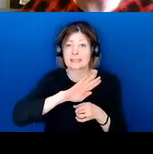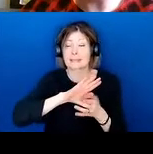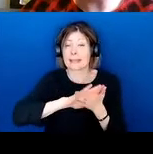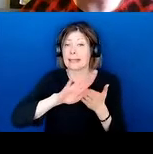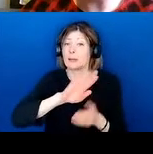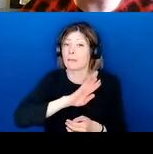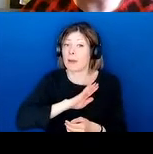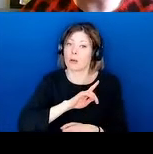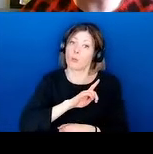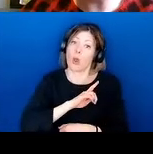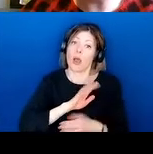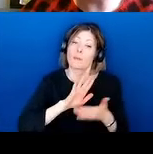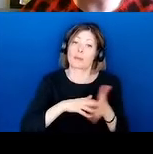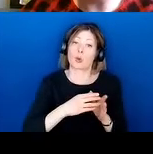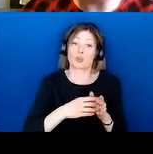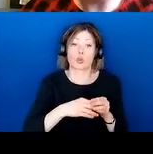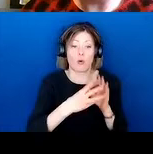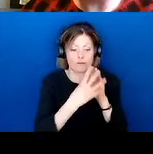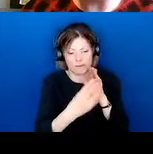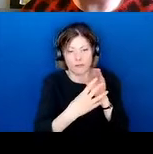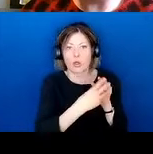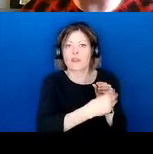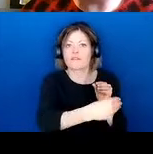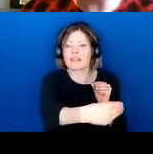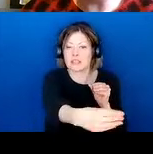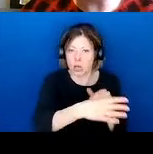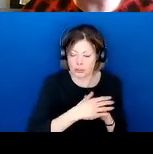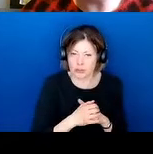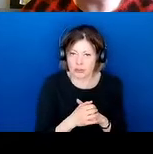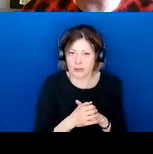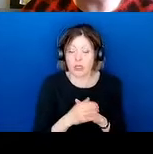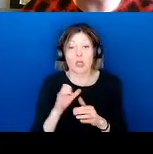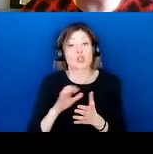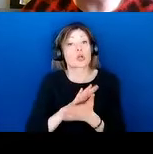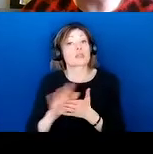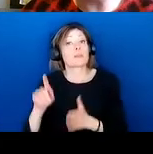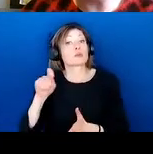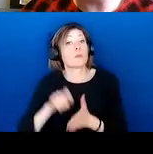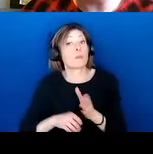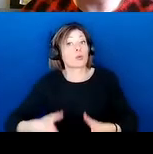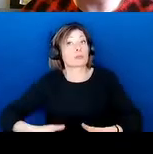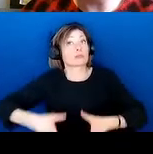Hamilton bought the 7-foot-high statue while in Rome in 1727.